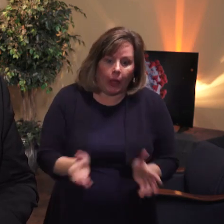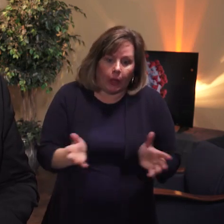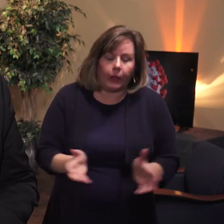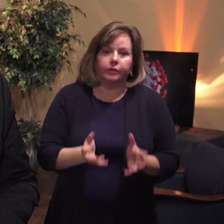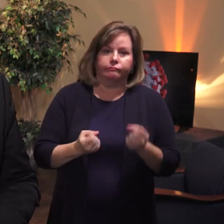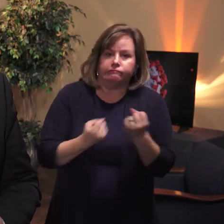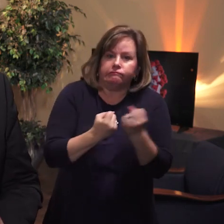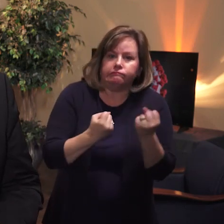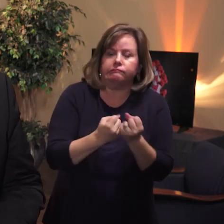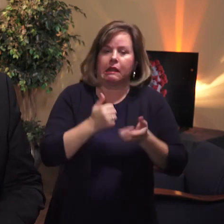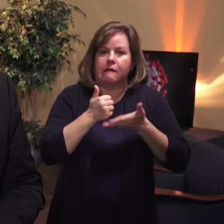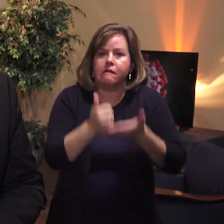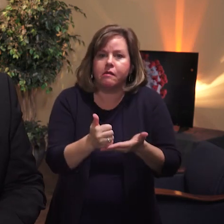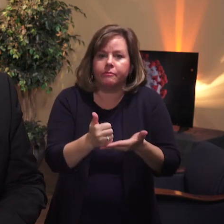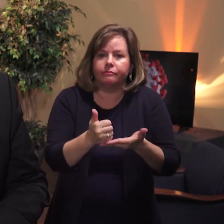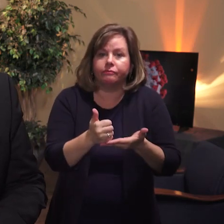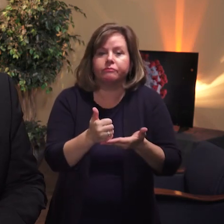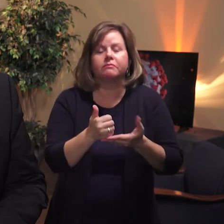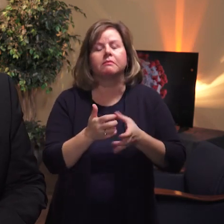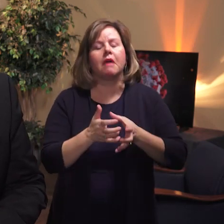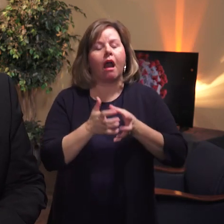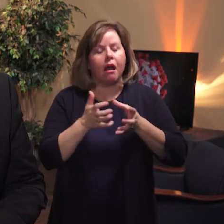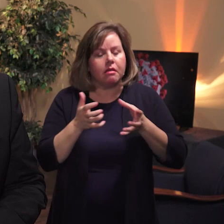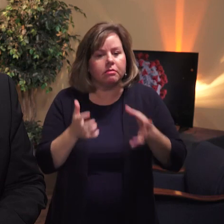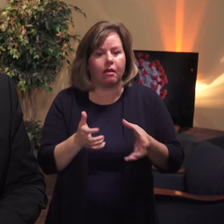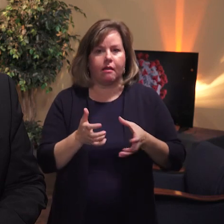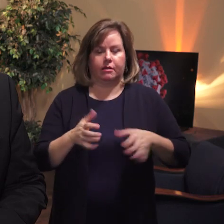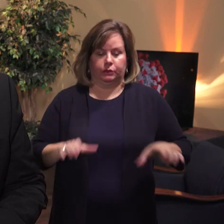recover. A lot is being done to prepare for